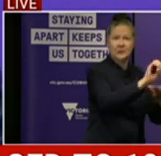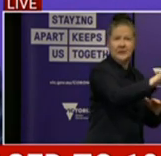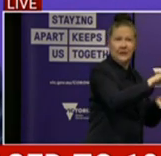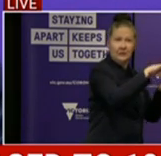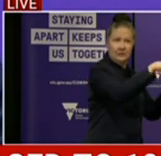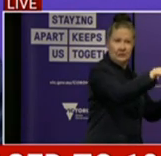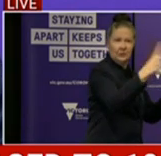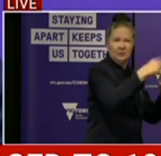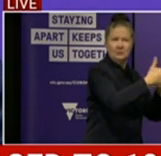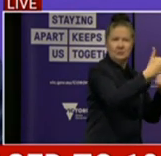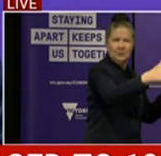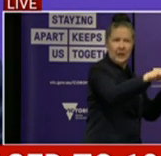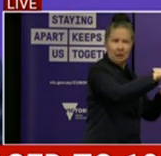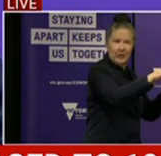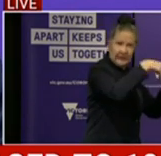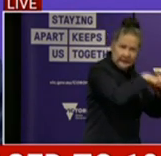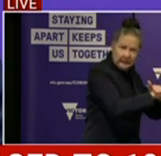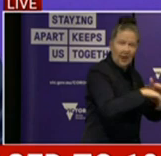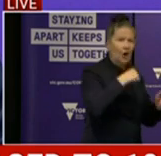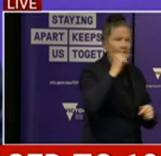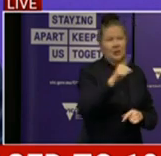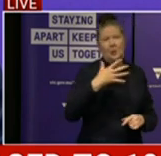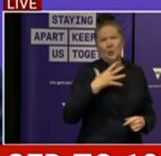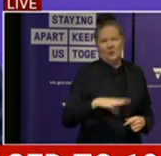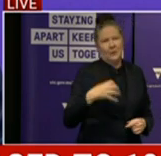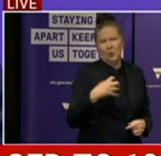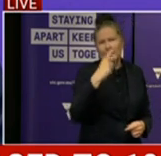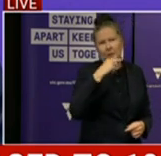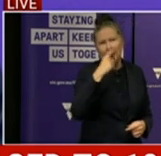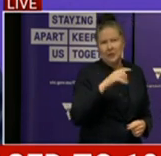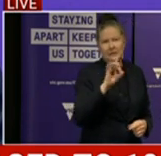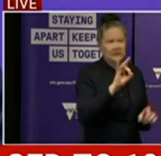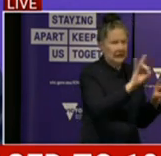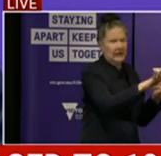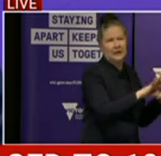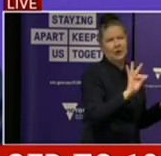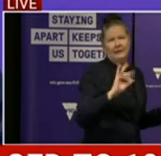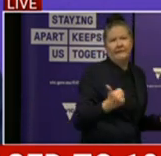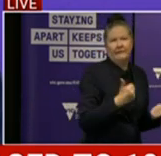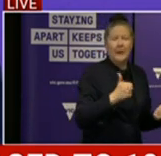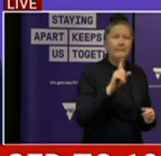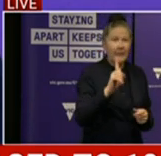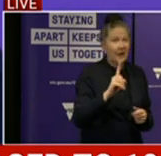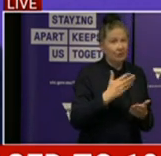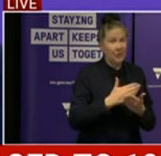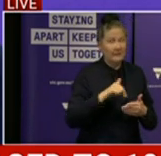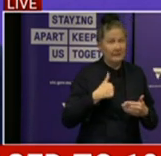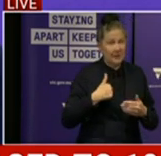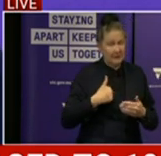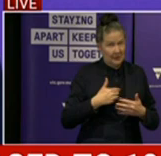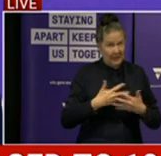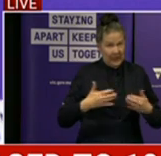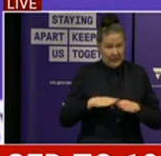for a moment pretending that many wouldn't like that number to be much higher, but this is a big step, a very, very big step today, but it is a safe